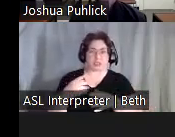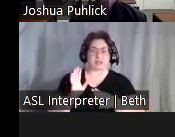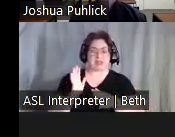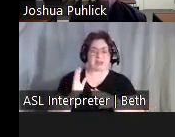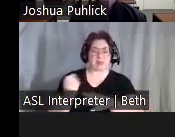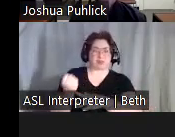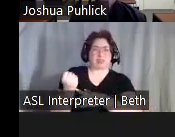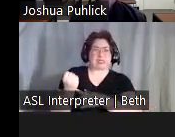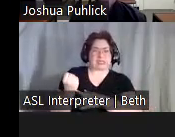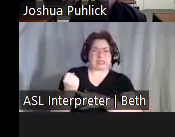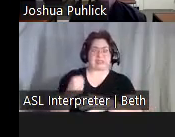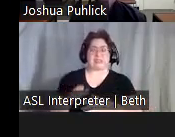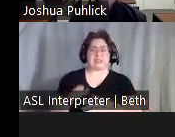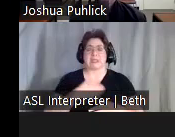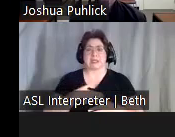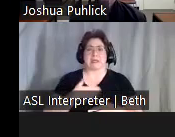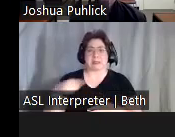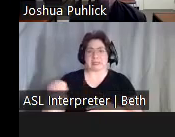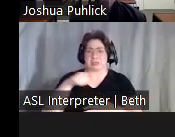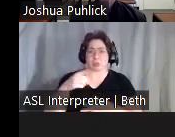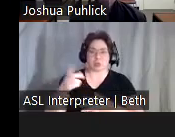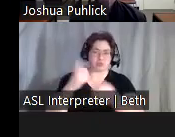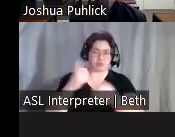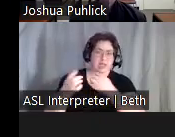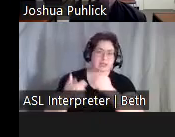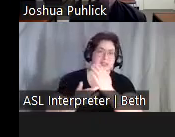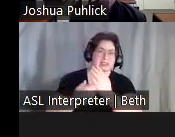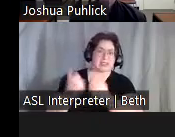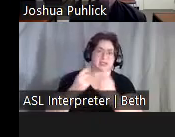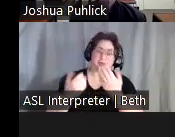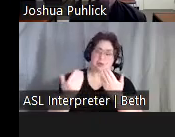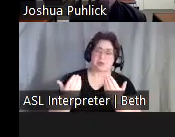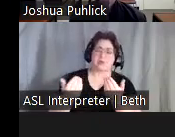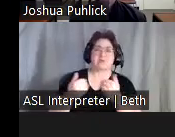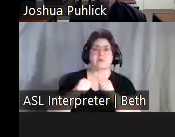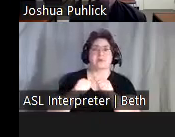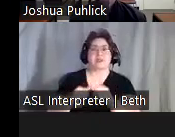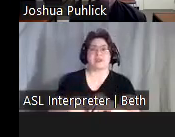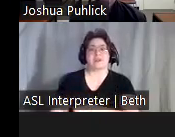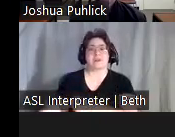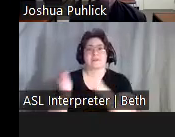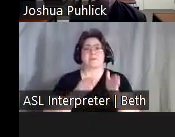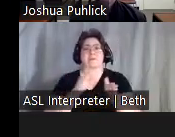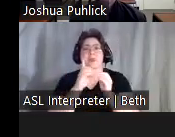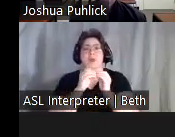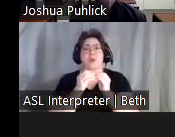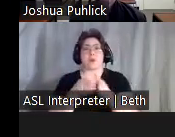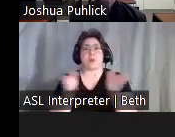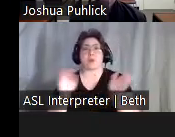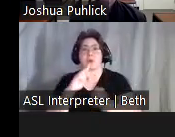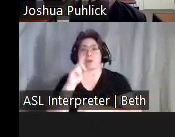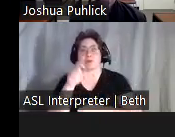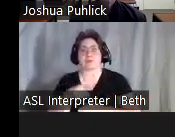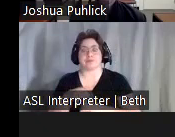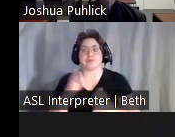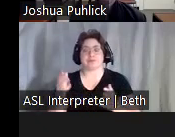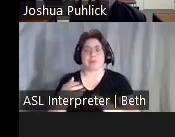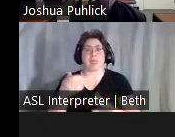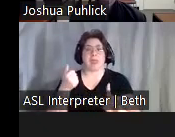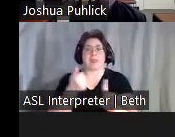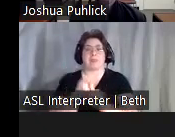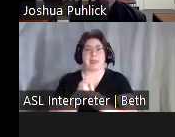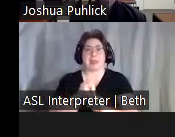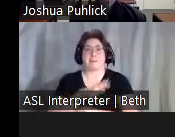keep those technical questions coming. So, Josh, one more general question for you. What impact do feral pigs have on